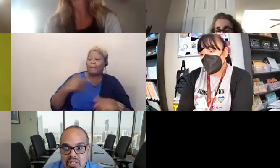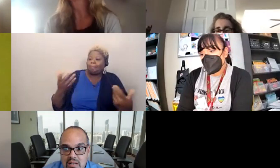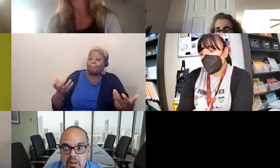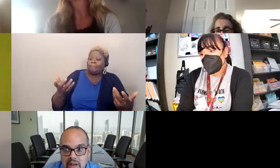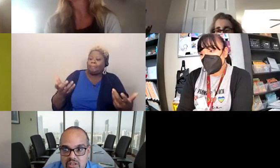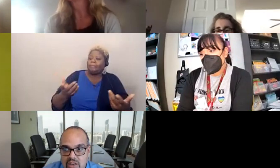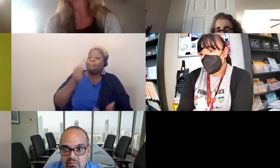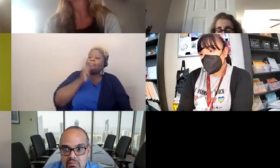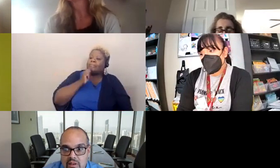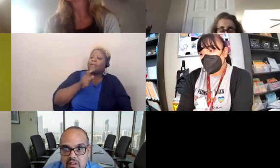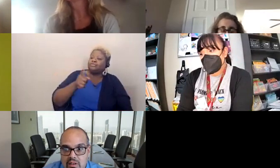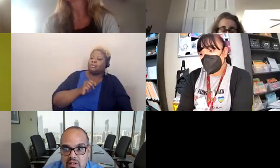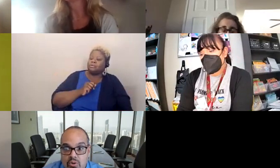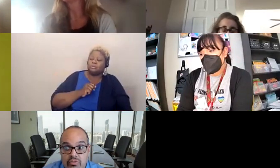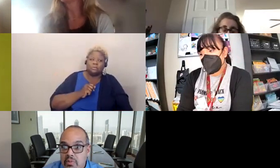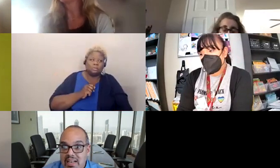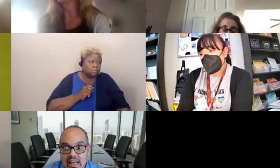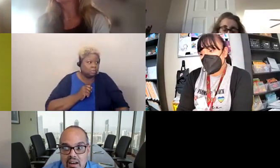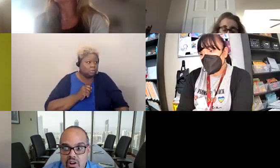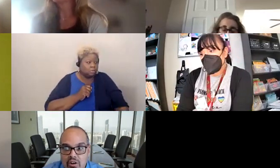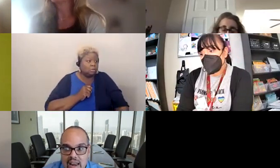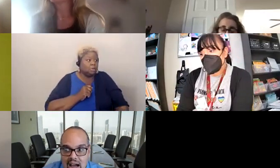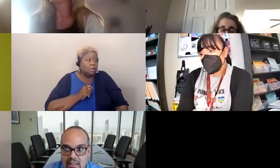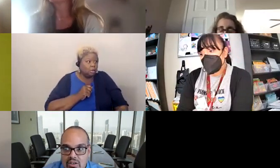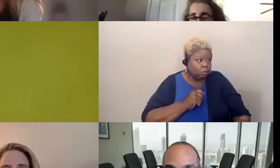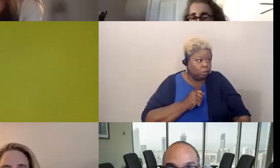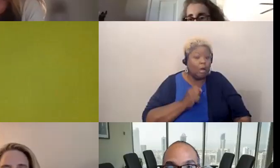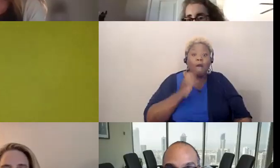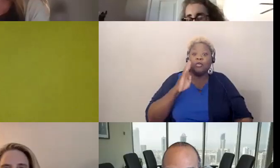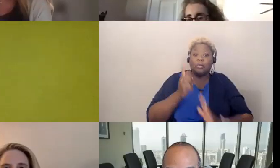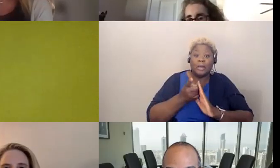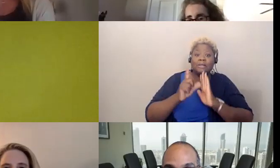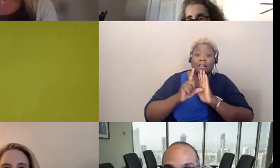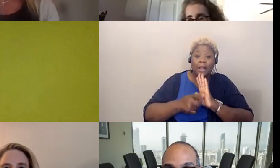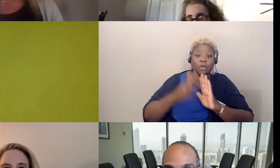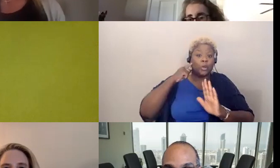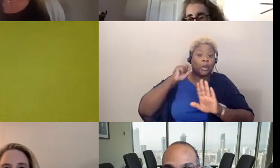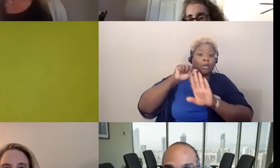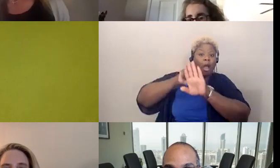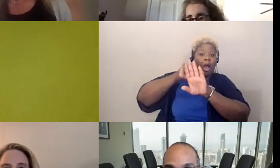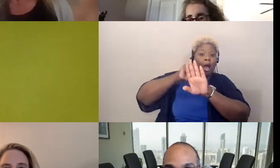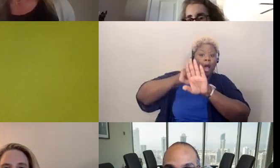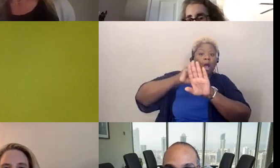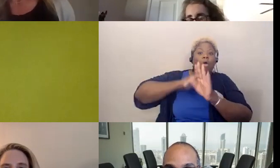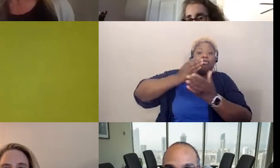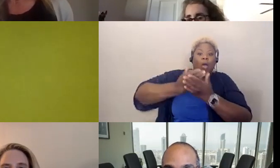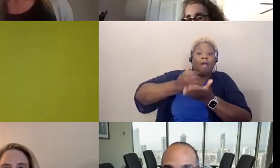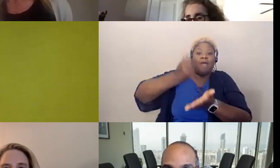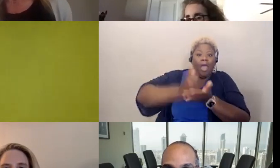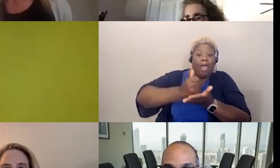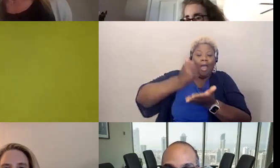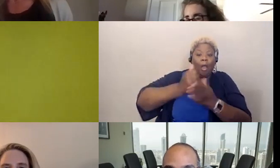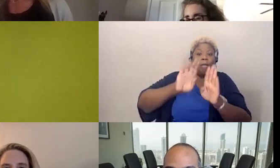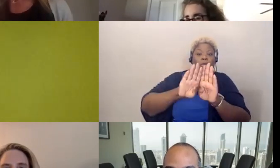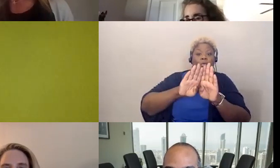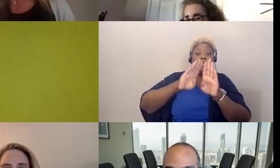and you just need to be patient. So a few minutes later, you hear a knock at the door and you're relieved, help is there. But when you